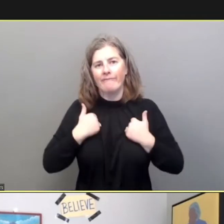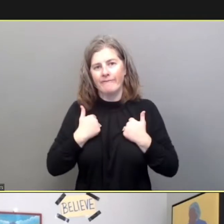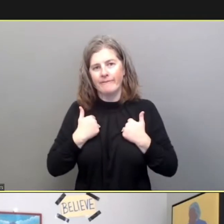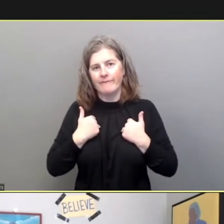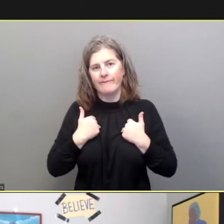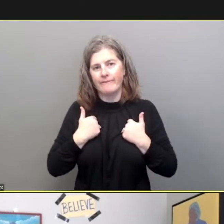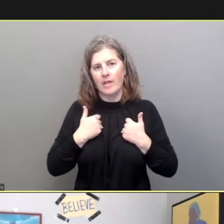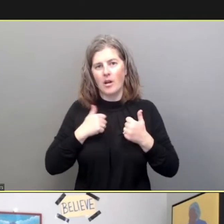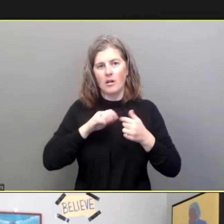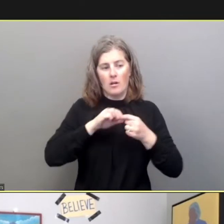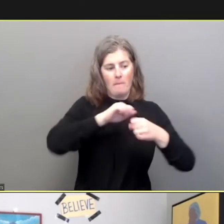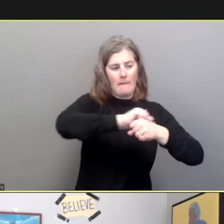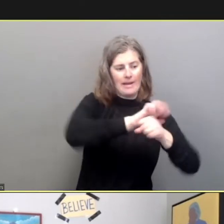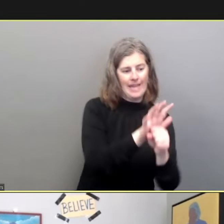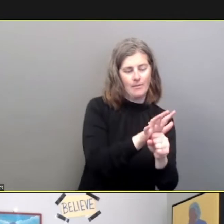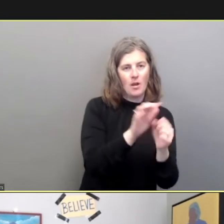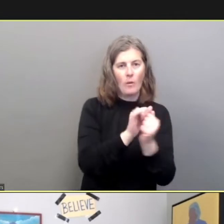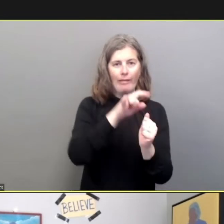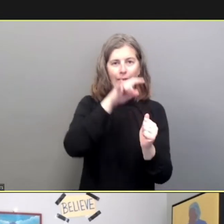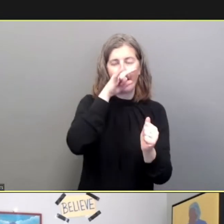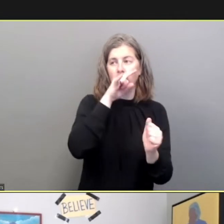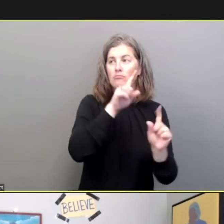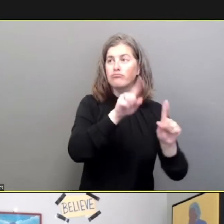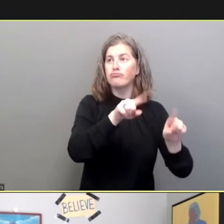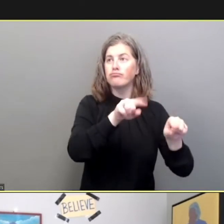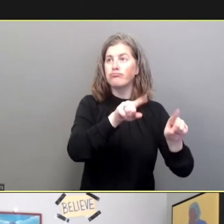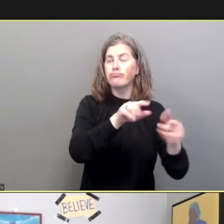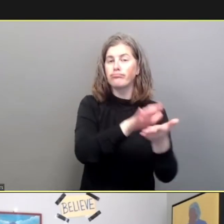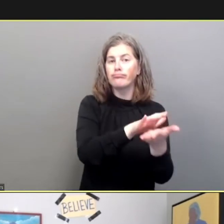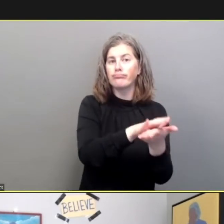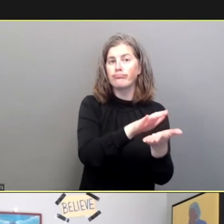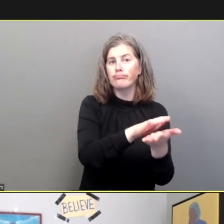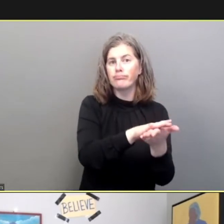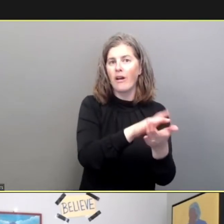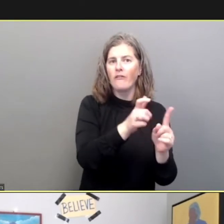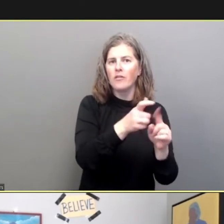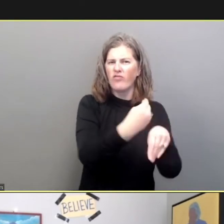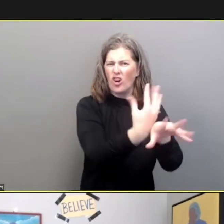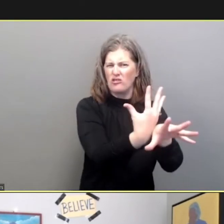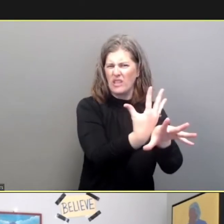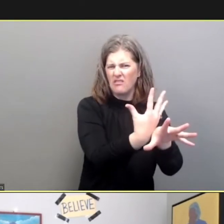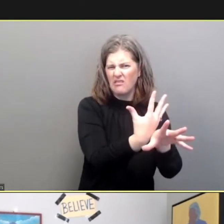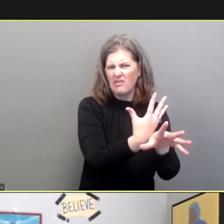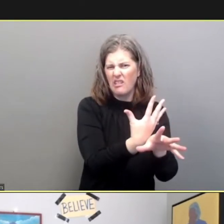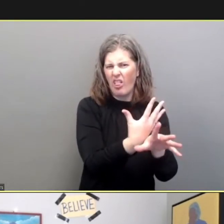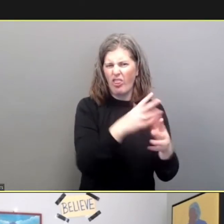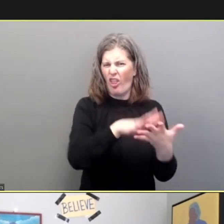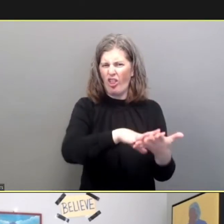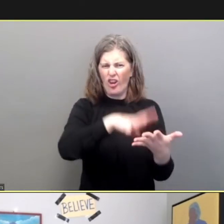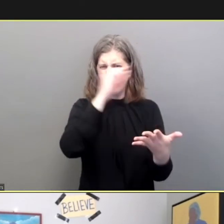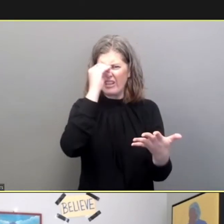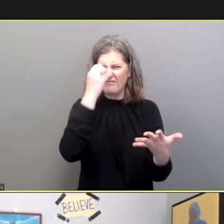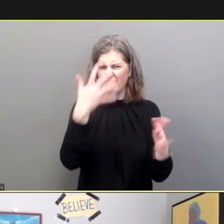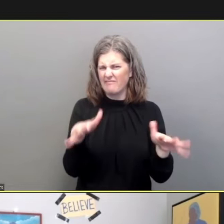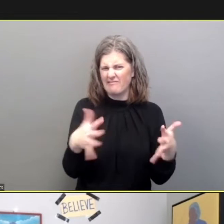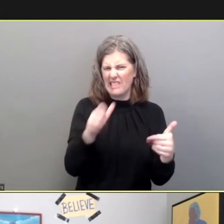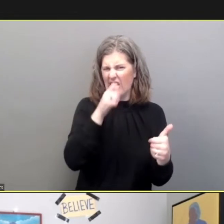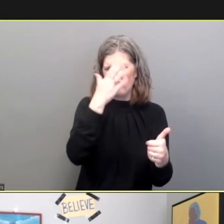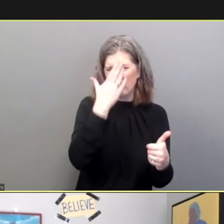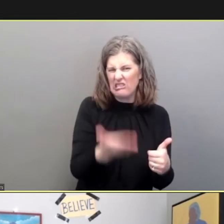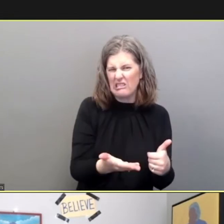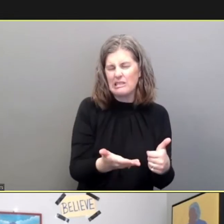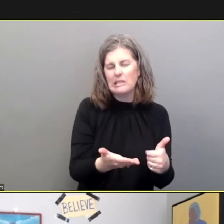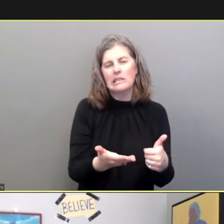with the pandemic with kids just going to school, from home. The learning is not as good. And so